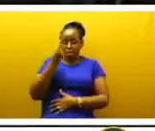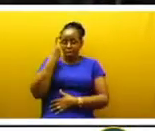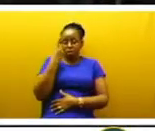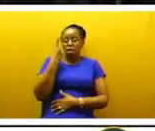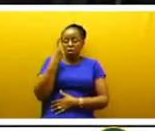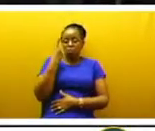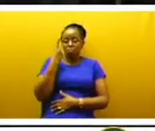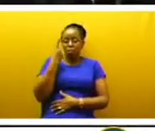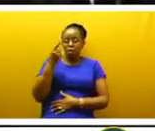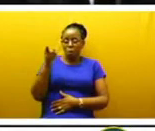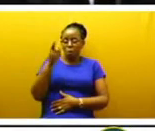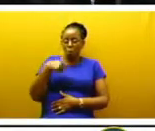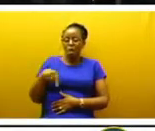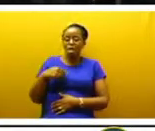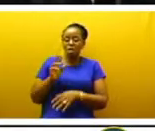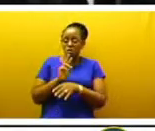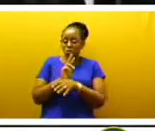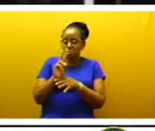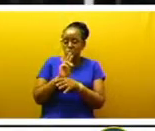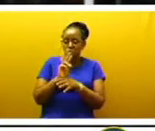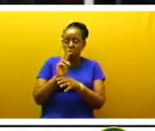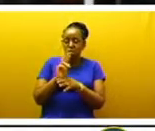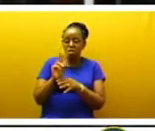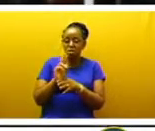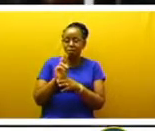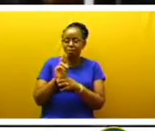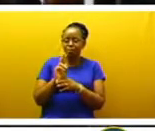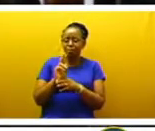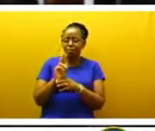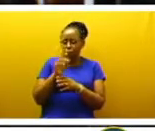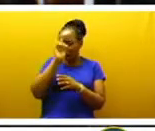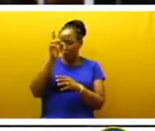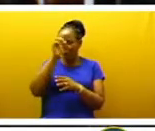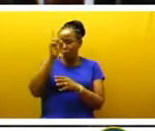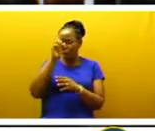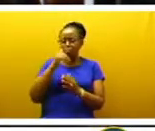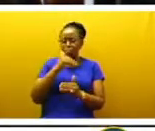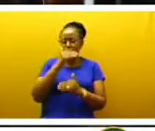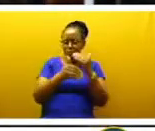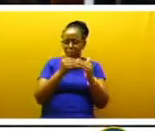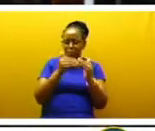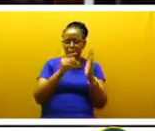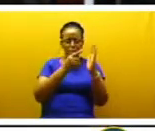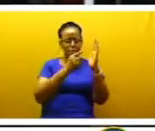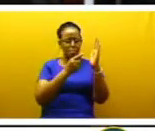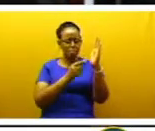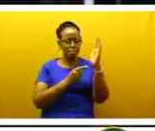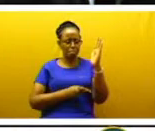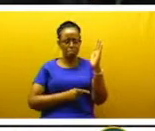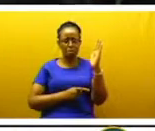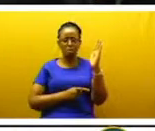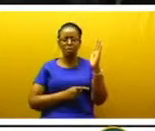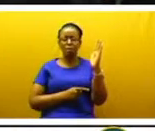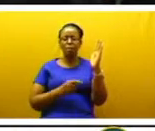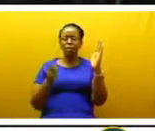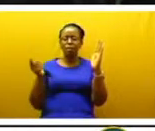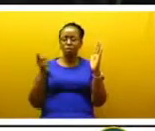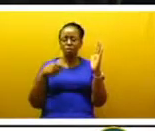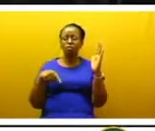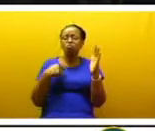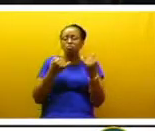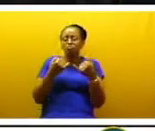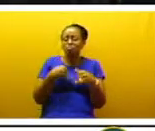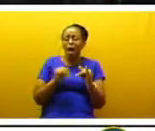these exaggerated criteria in order to come to a